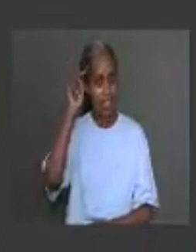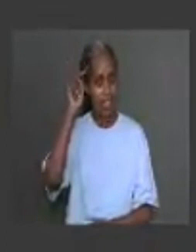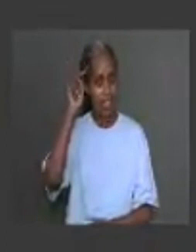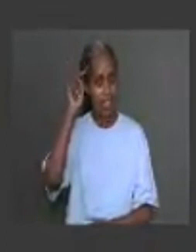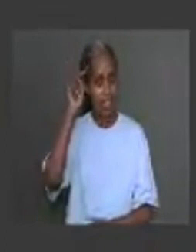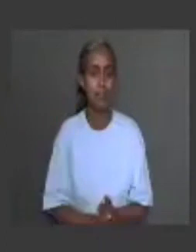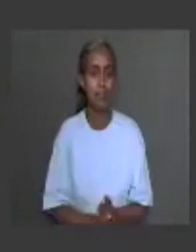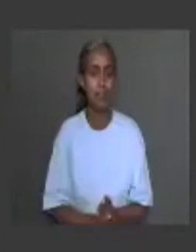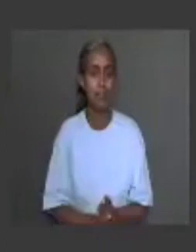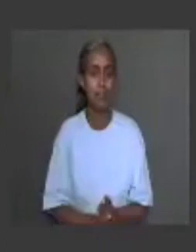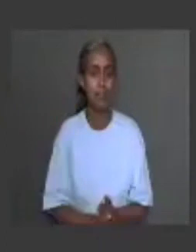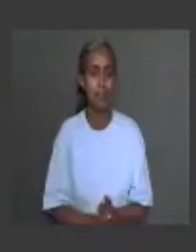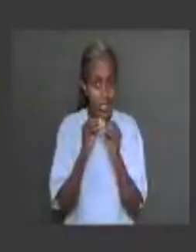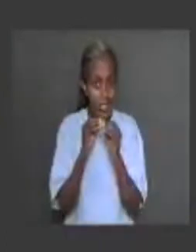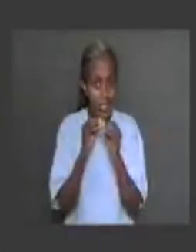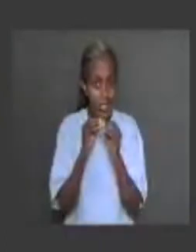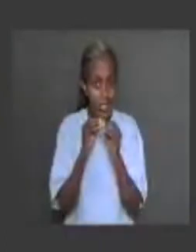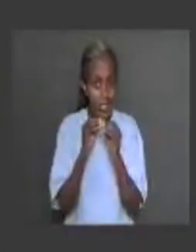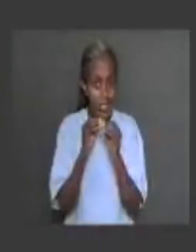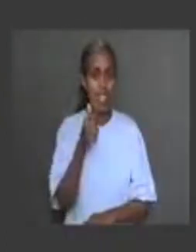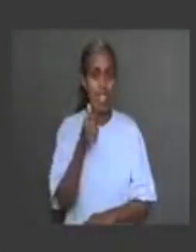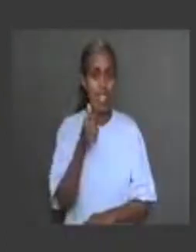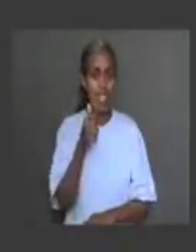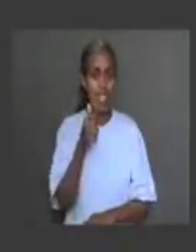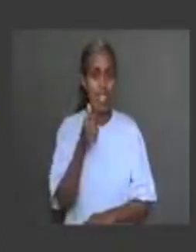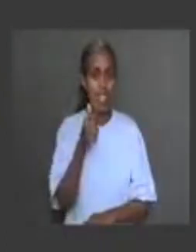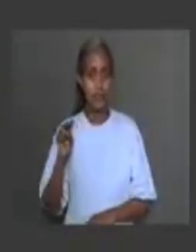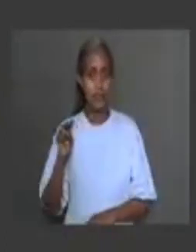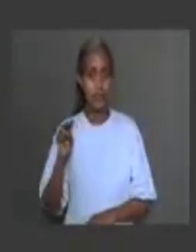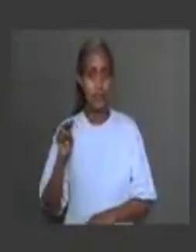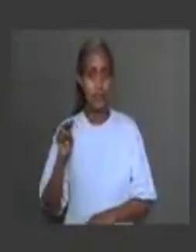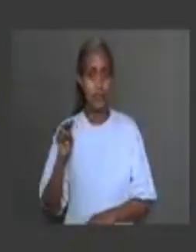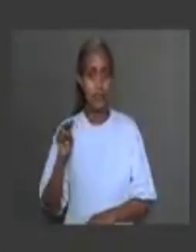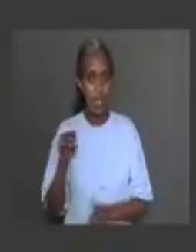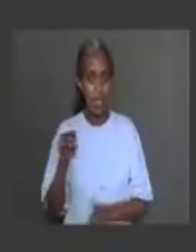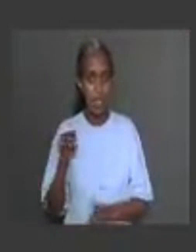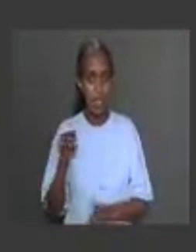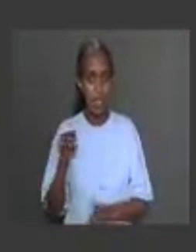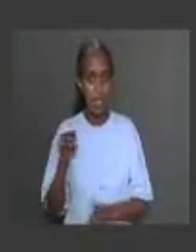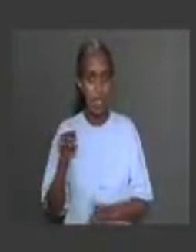plus a sub n minus